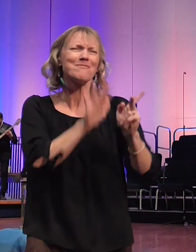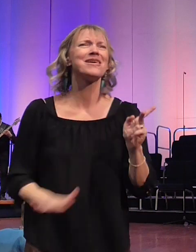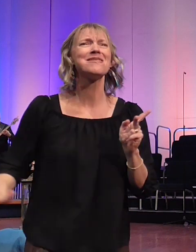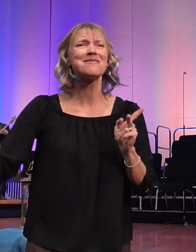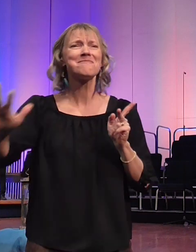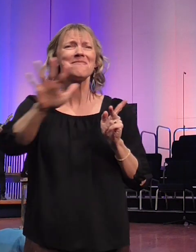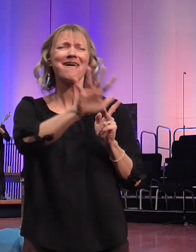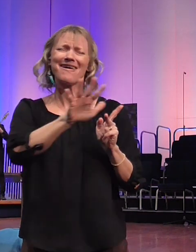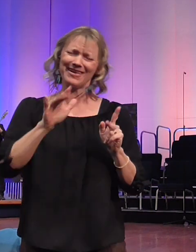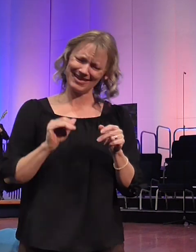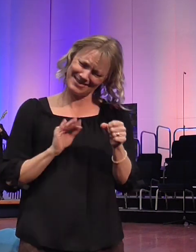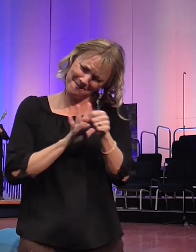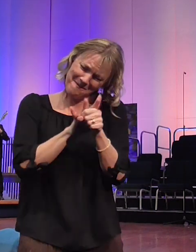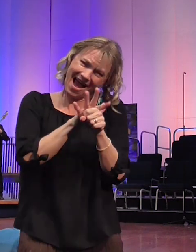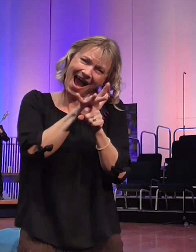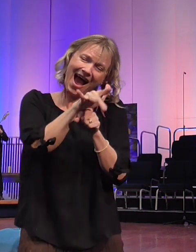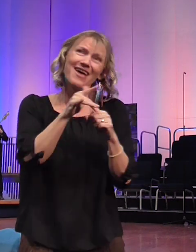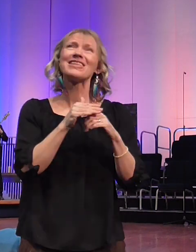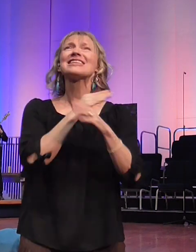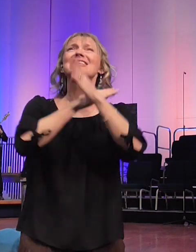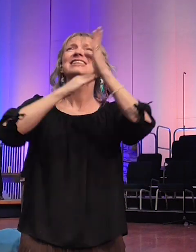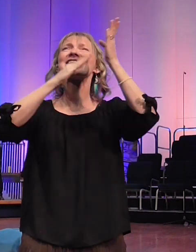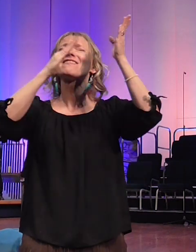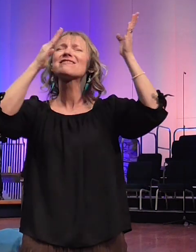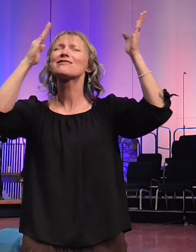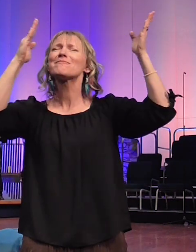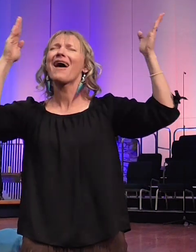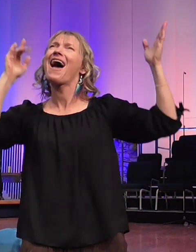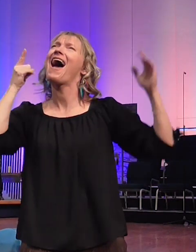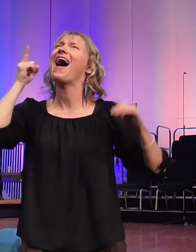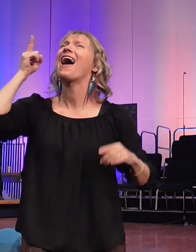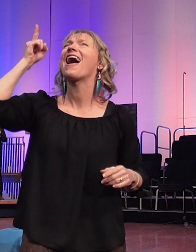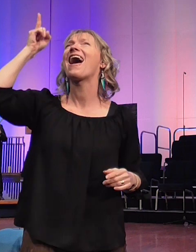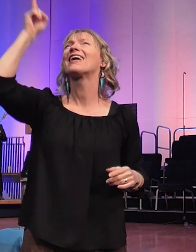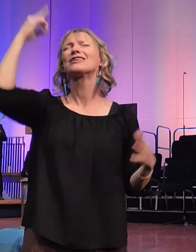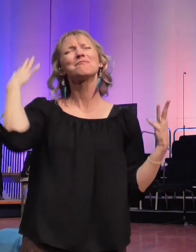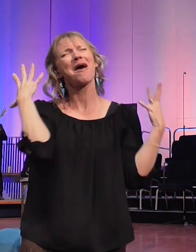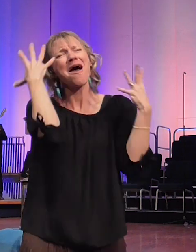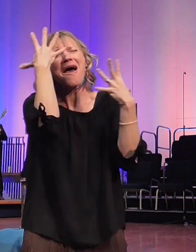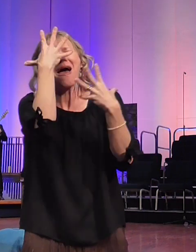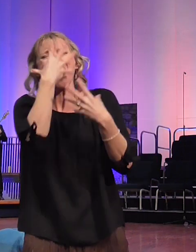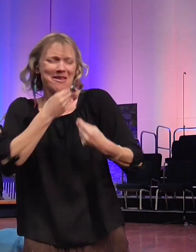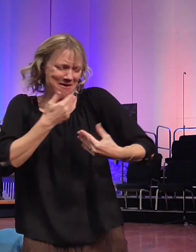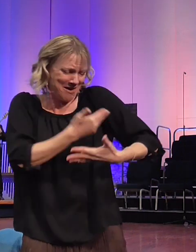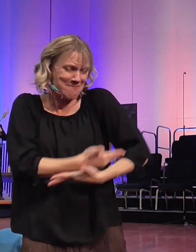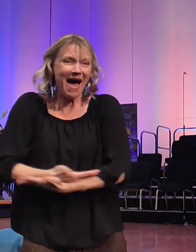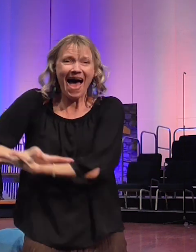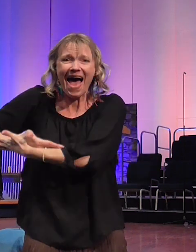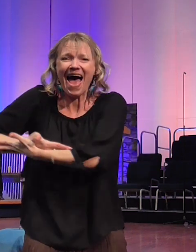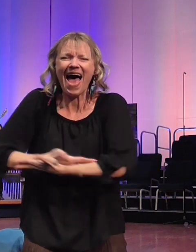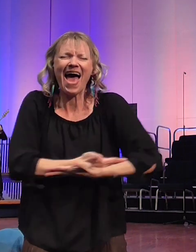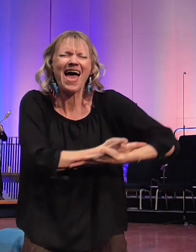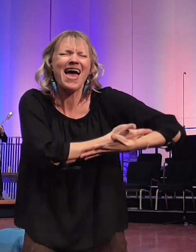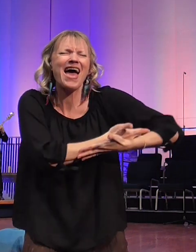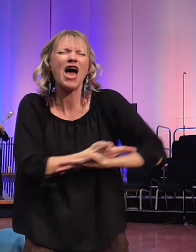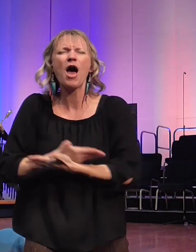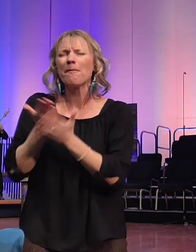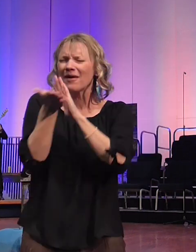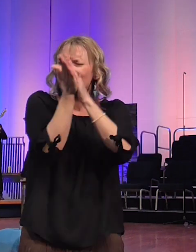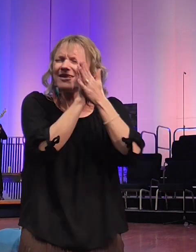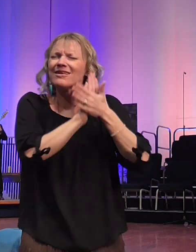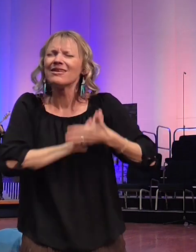the boundlessness of space. It's the beauty of a baby, the serenity